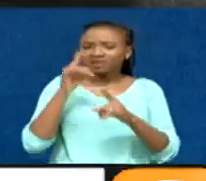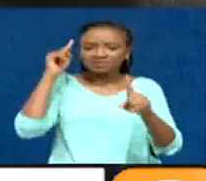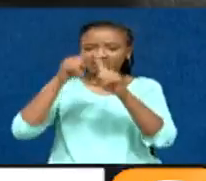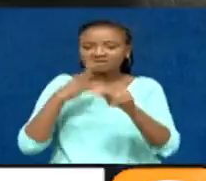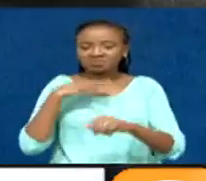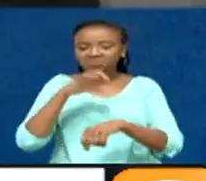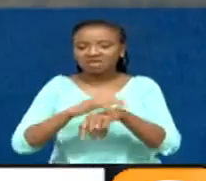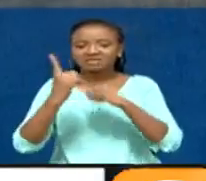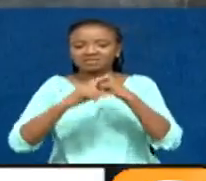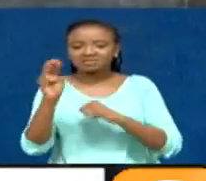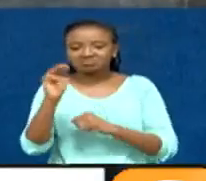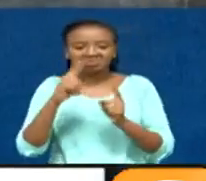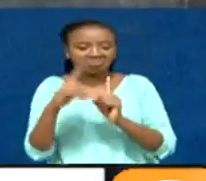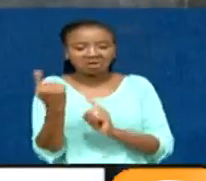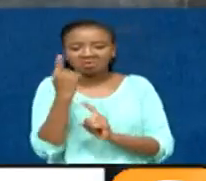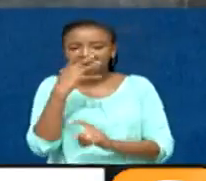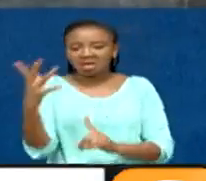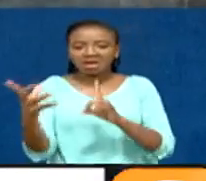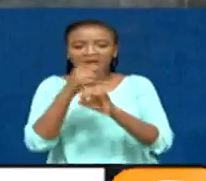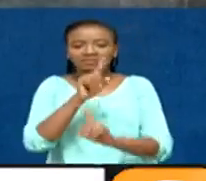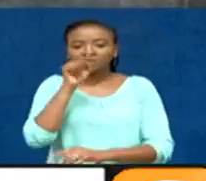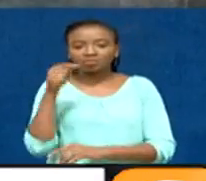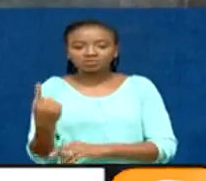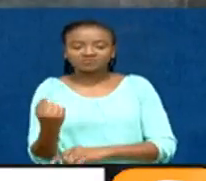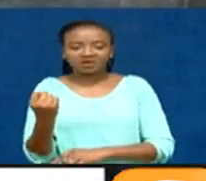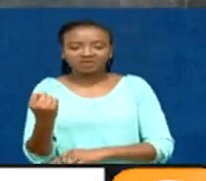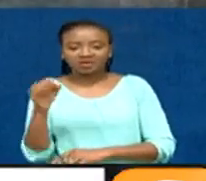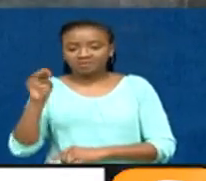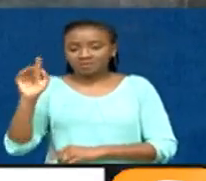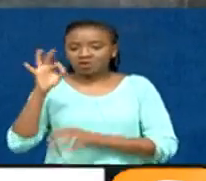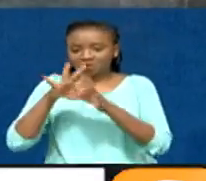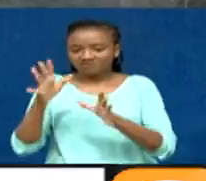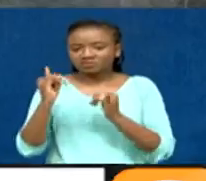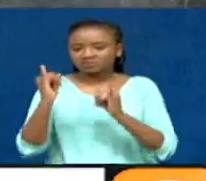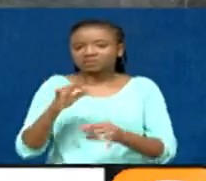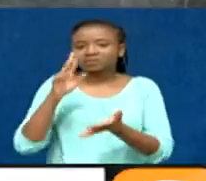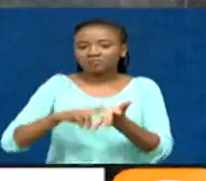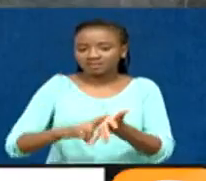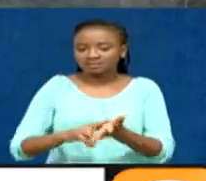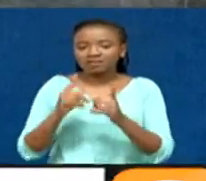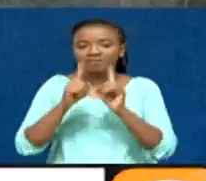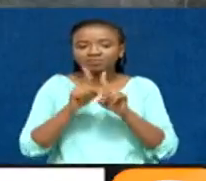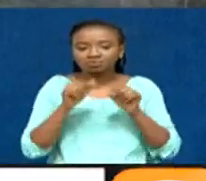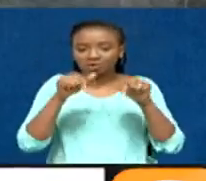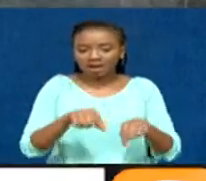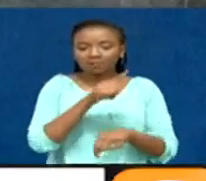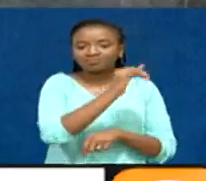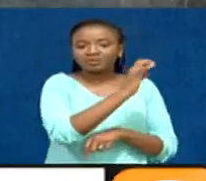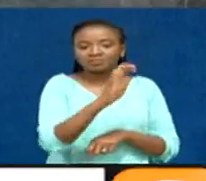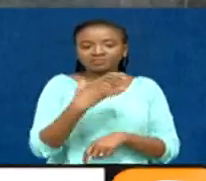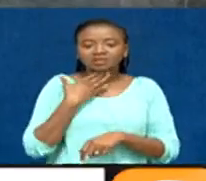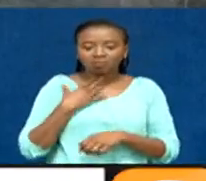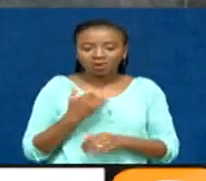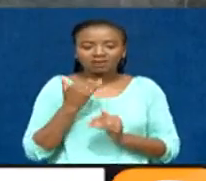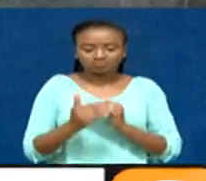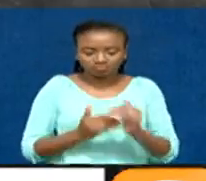voters, but only netted 1.5 million new voters. IEBC Chair Wafula Chebukati says that the Commission is on course